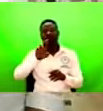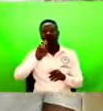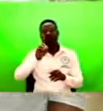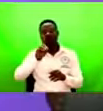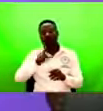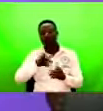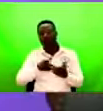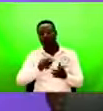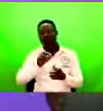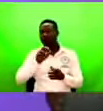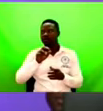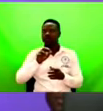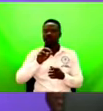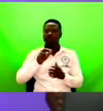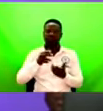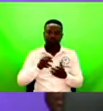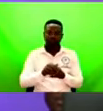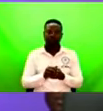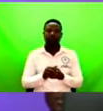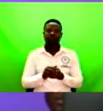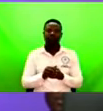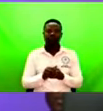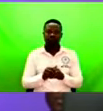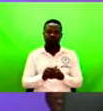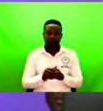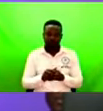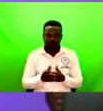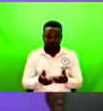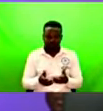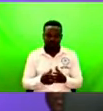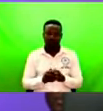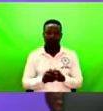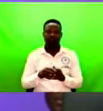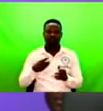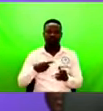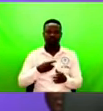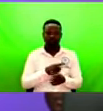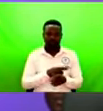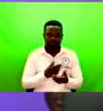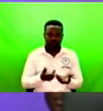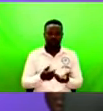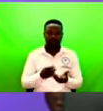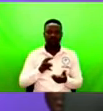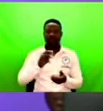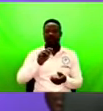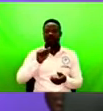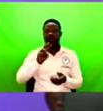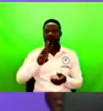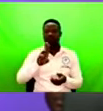Ta, Deaconess Lucy Amanda Dagadu, Deaconess Lydia Mauto.